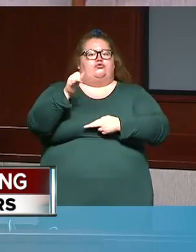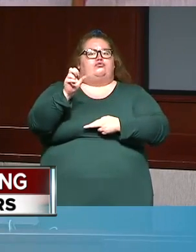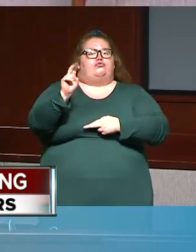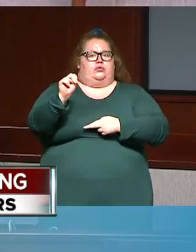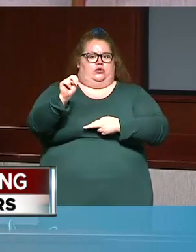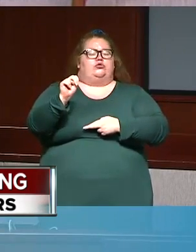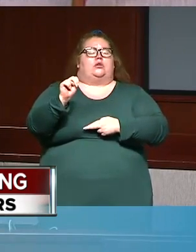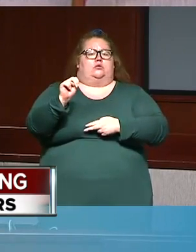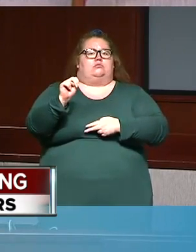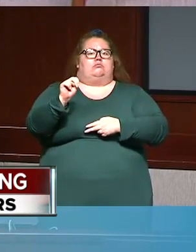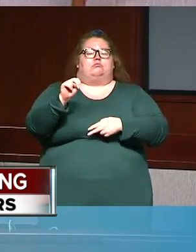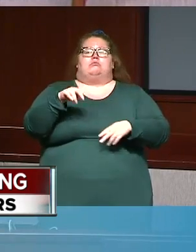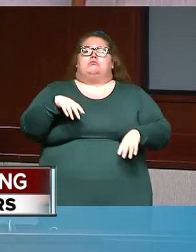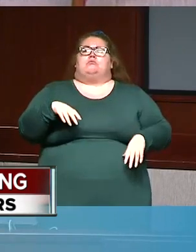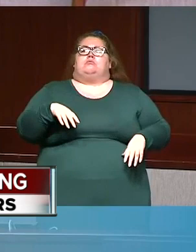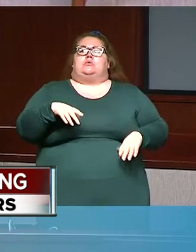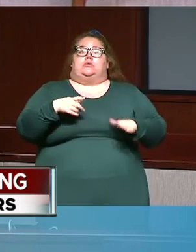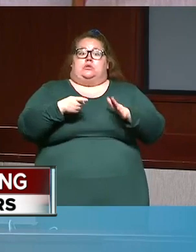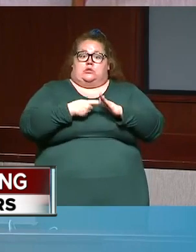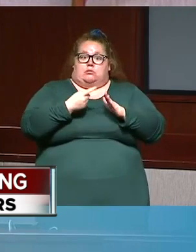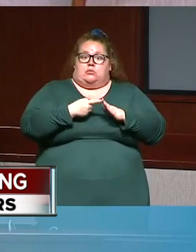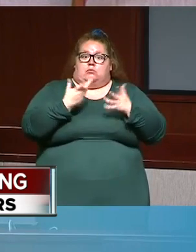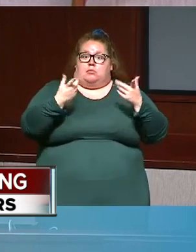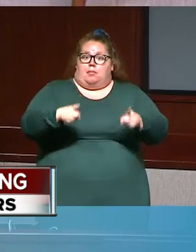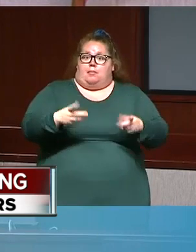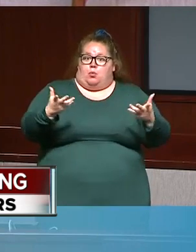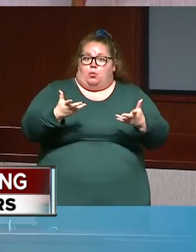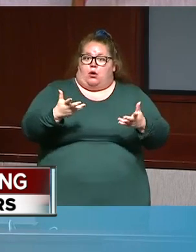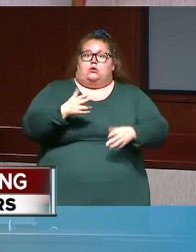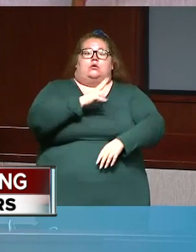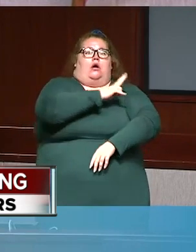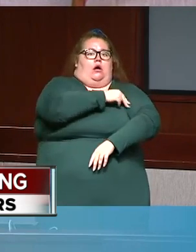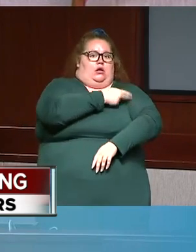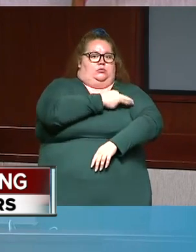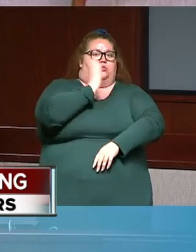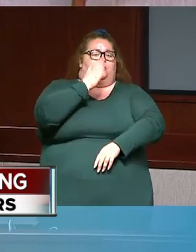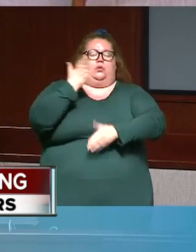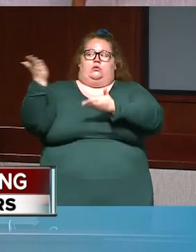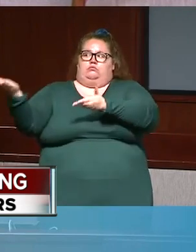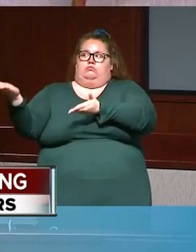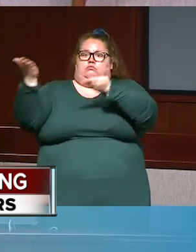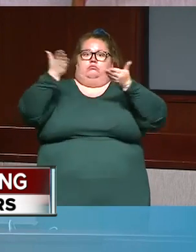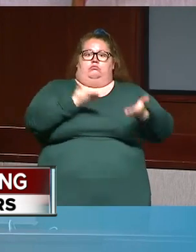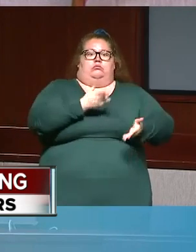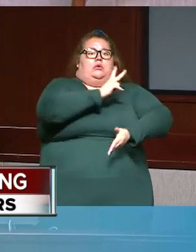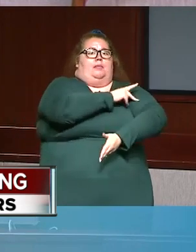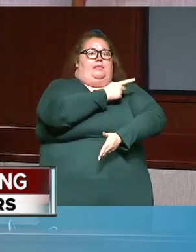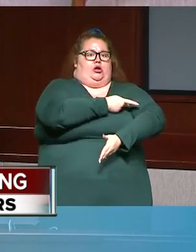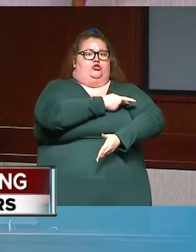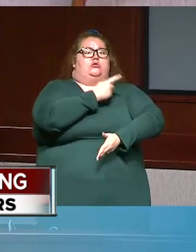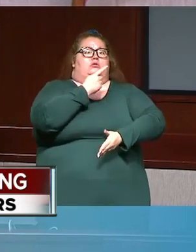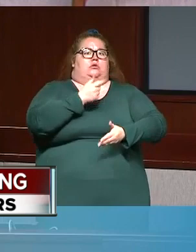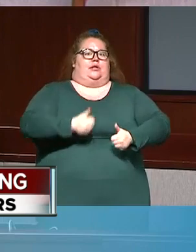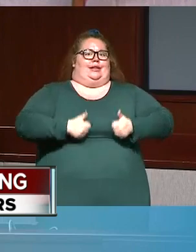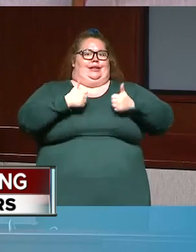be where hospitals bring in patients from outside. It's not very common. Some have contractual